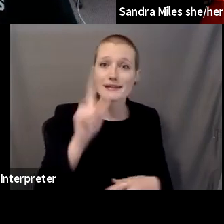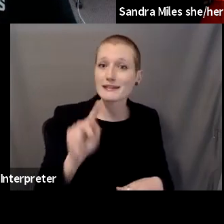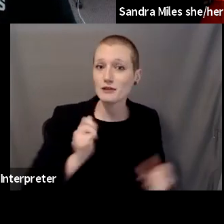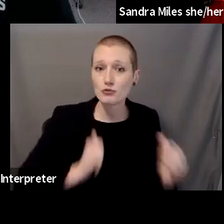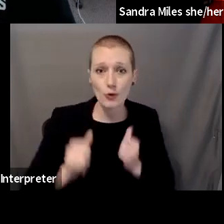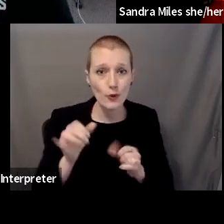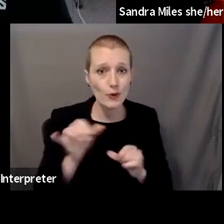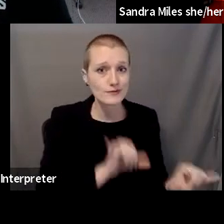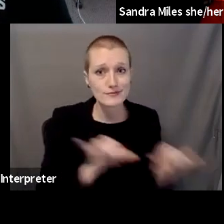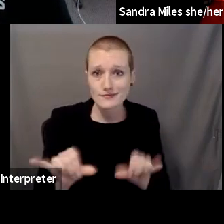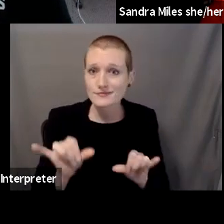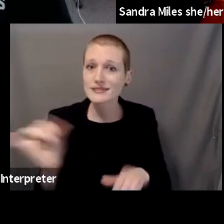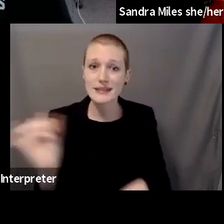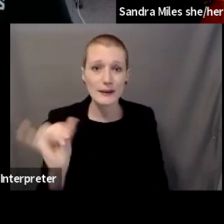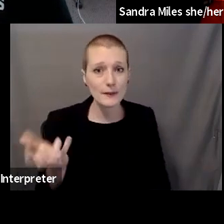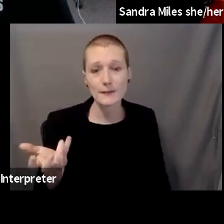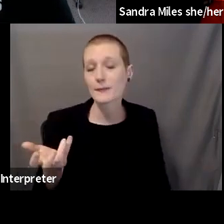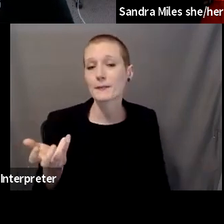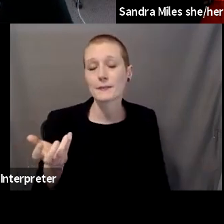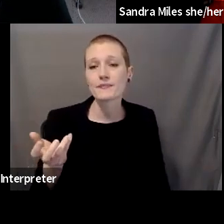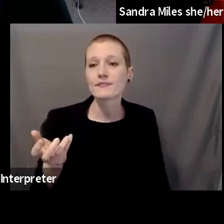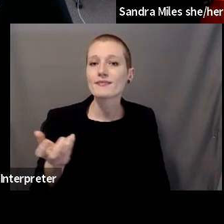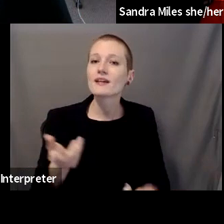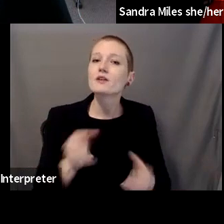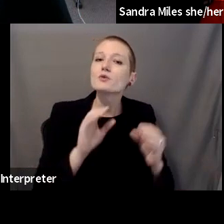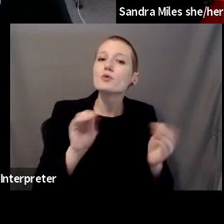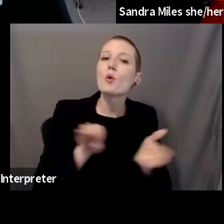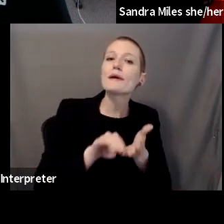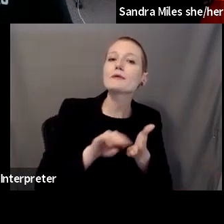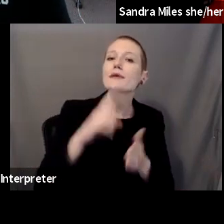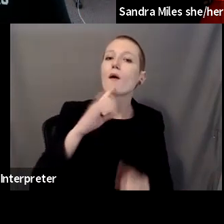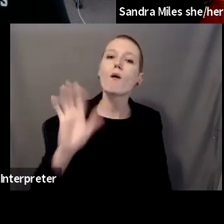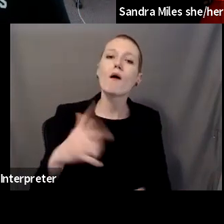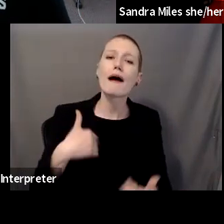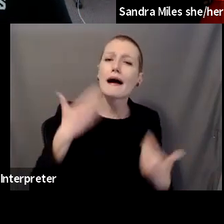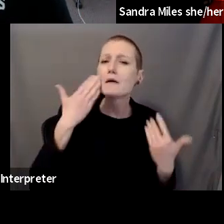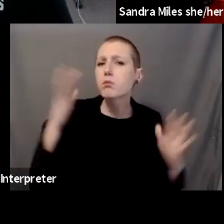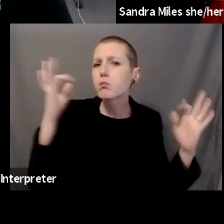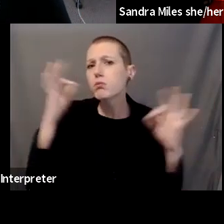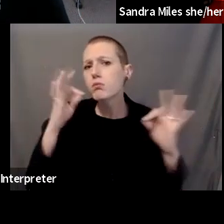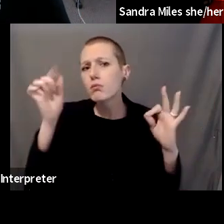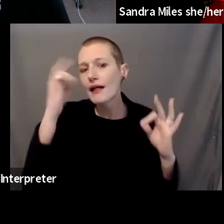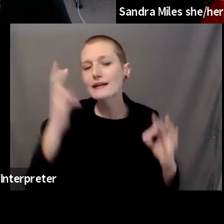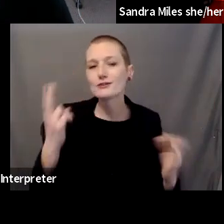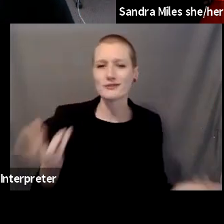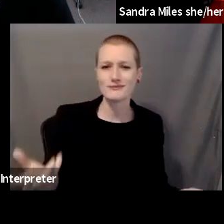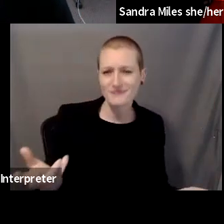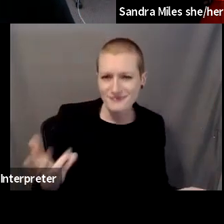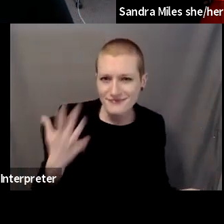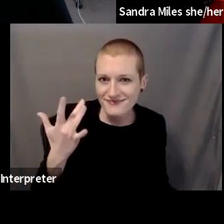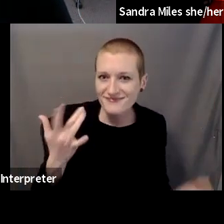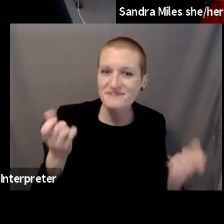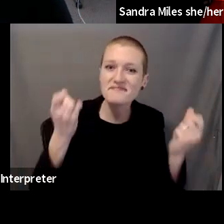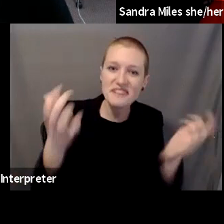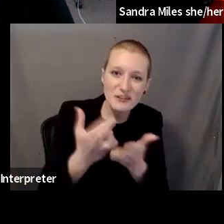fictional. So it's almost like there's no excuse to say that you don't know about this when there's so many resources that you